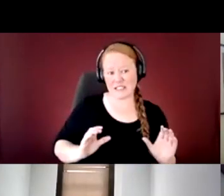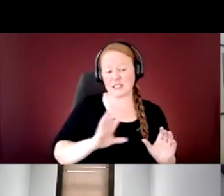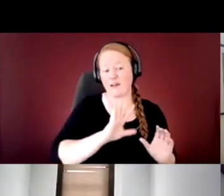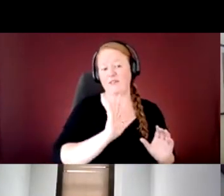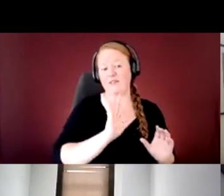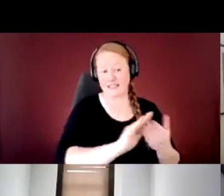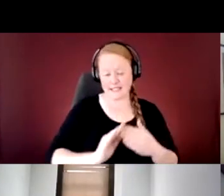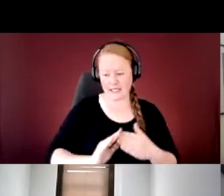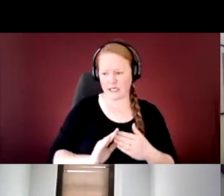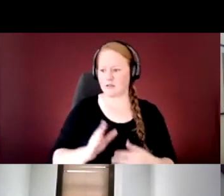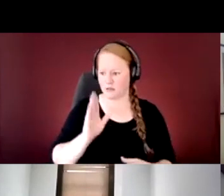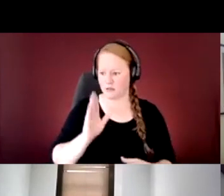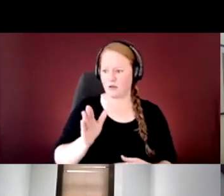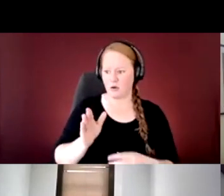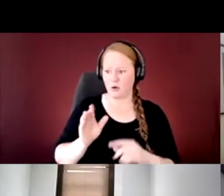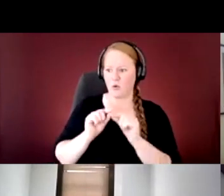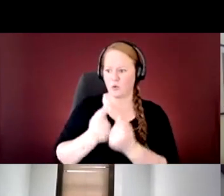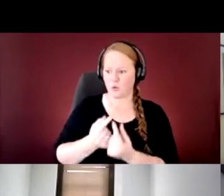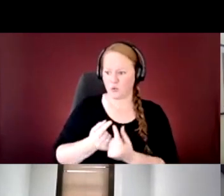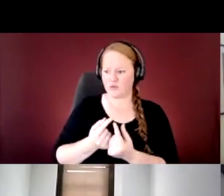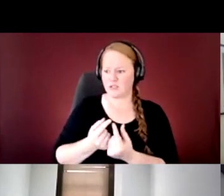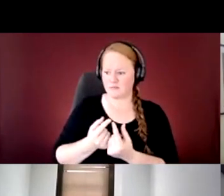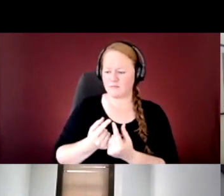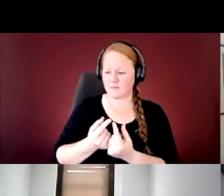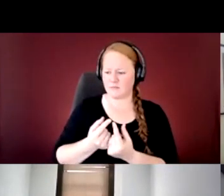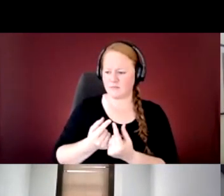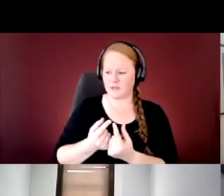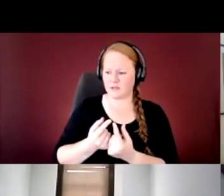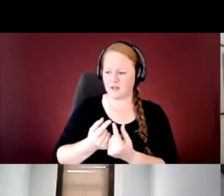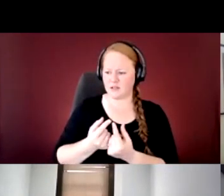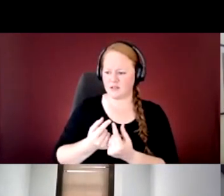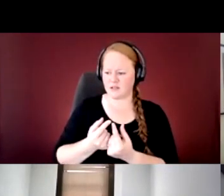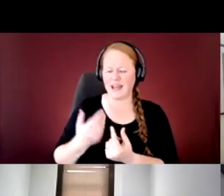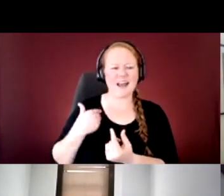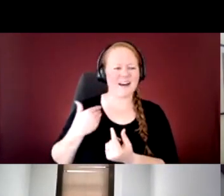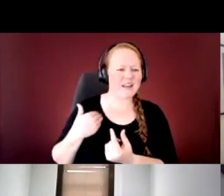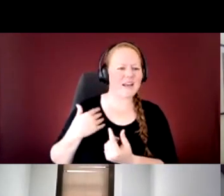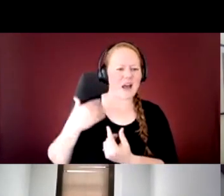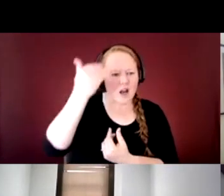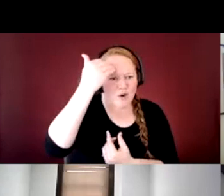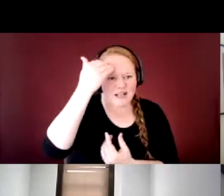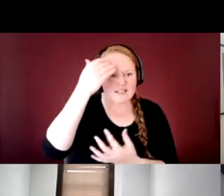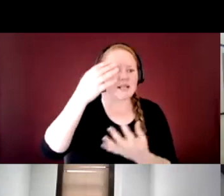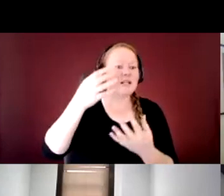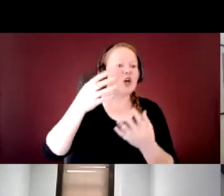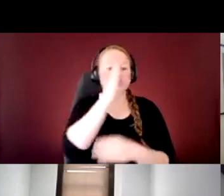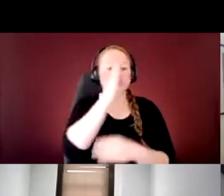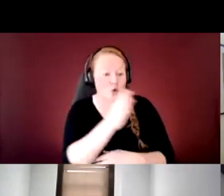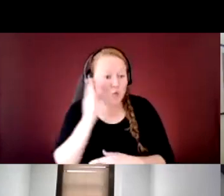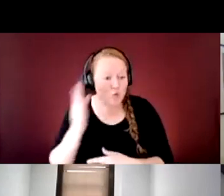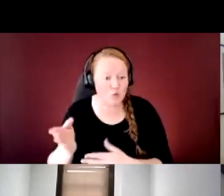and synthesized all of this data into a coherent, openly reasoned, and comprehensive set of direct relief recommendations that has been